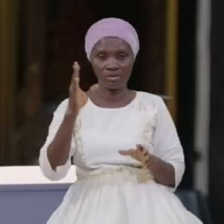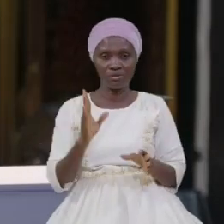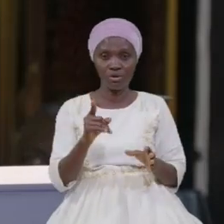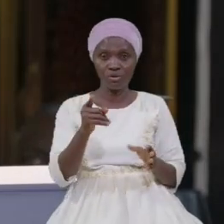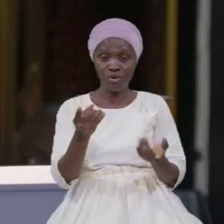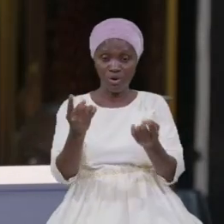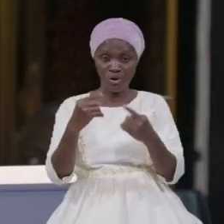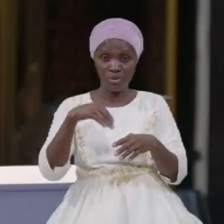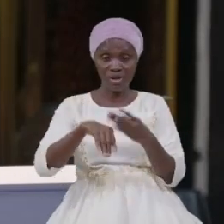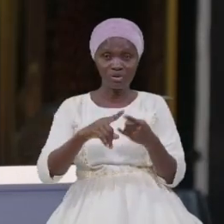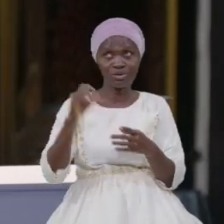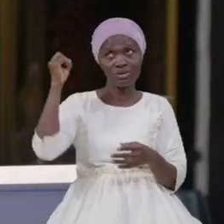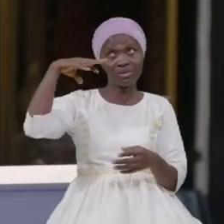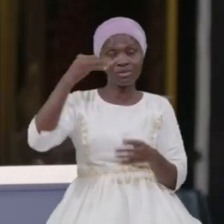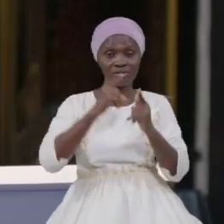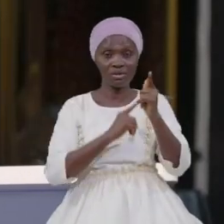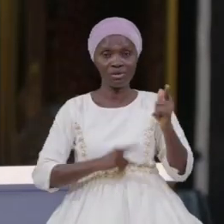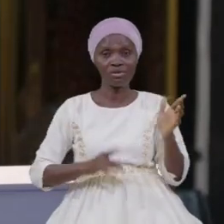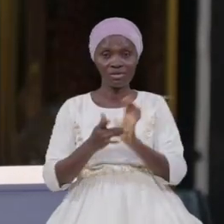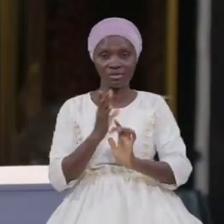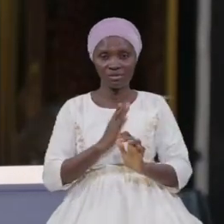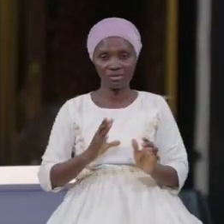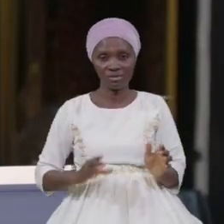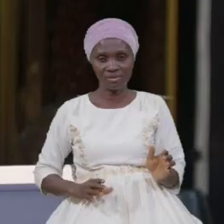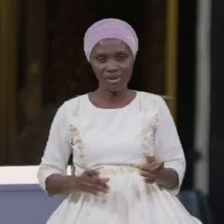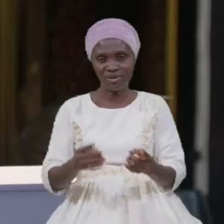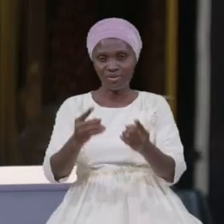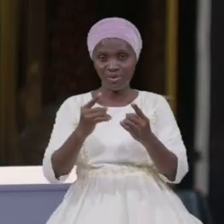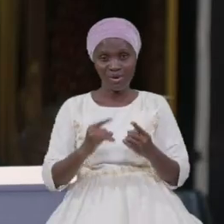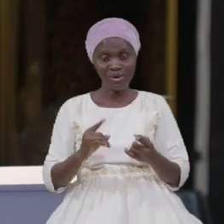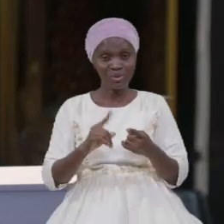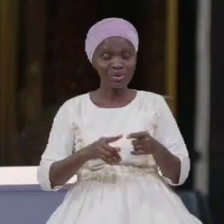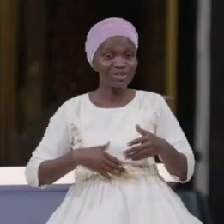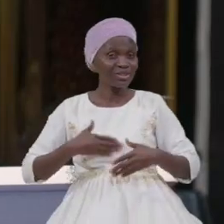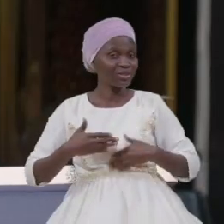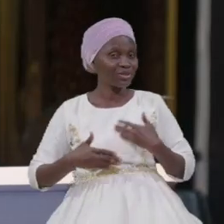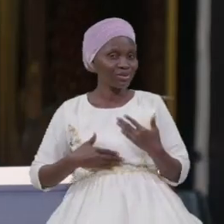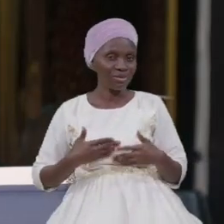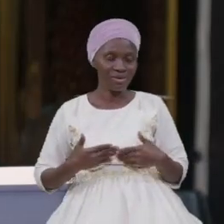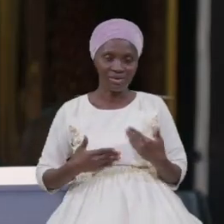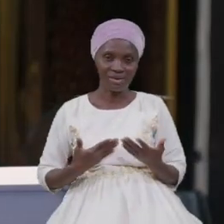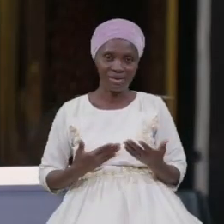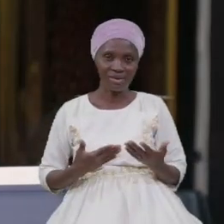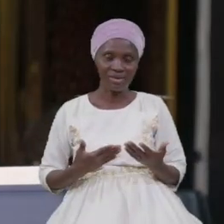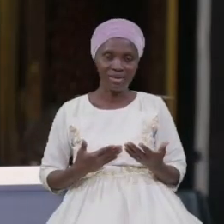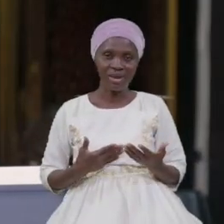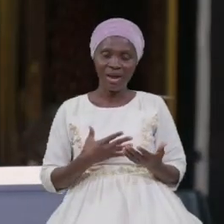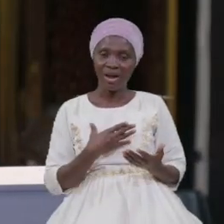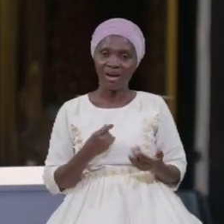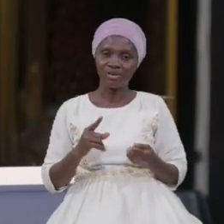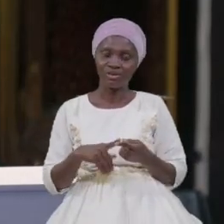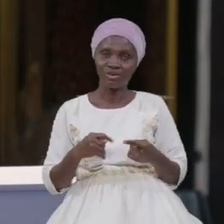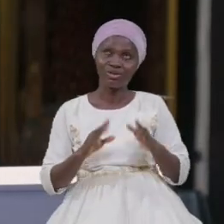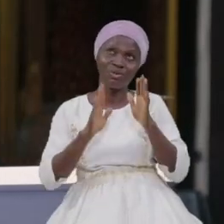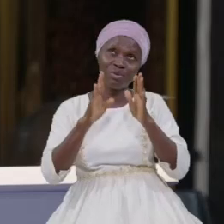Lord Jesus Christ. Coming to enjoy the wonders of His grace.